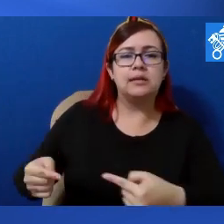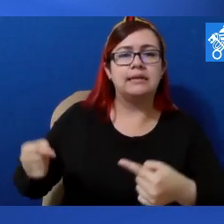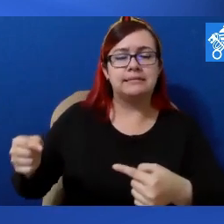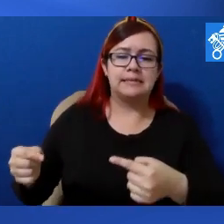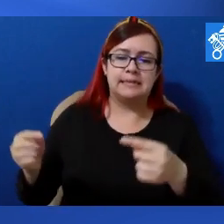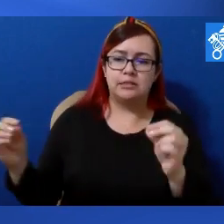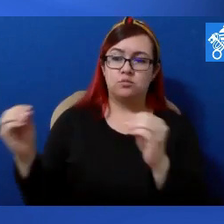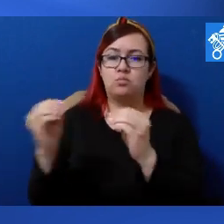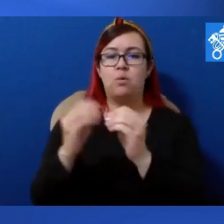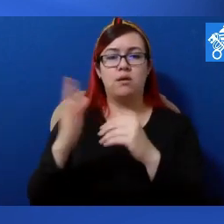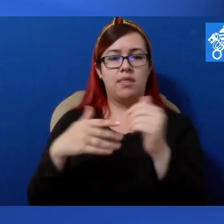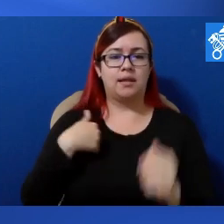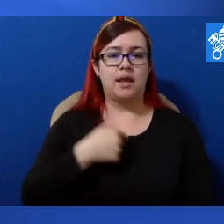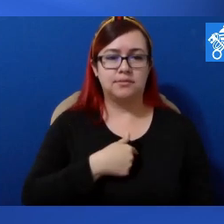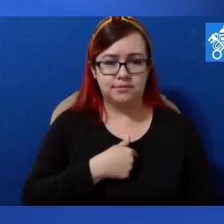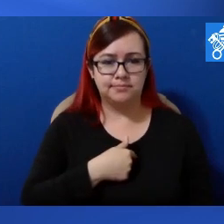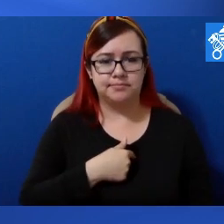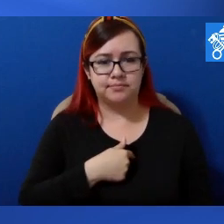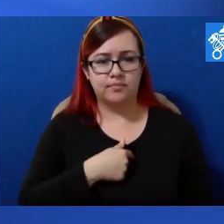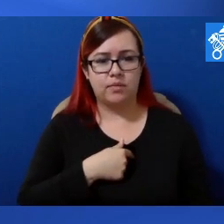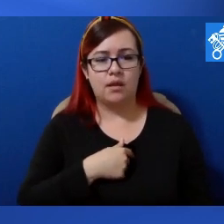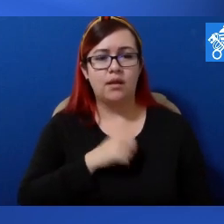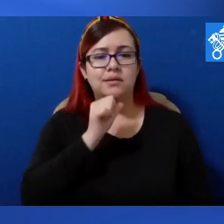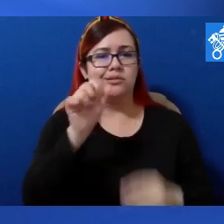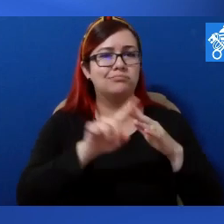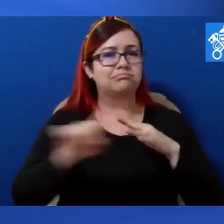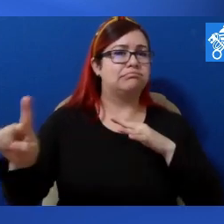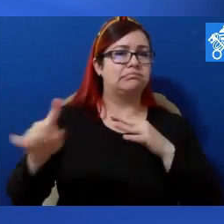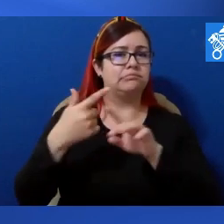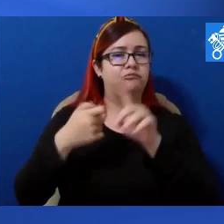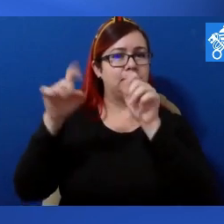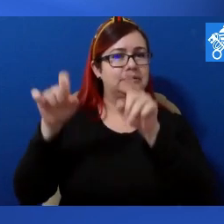No trial can be beyond our reach.